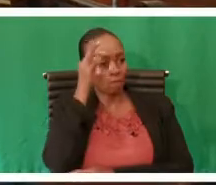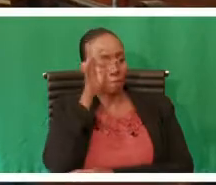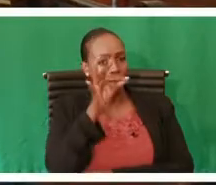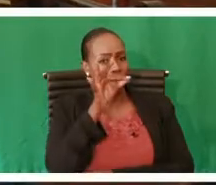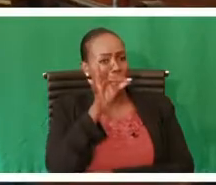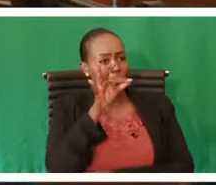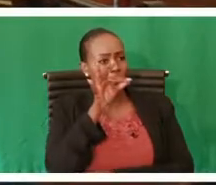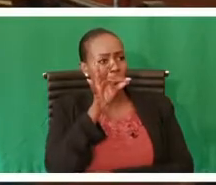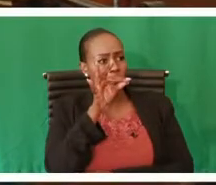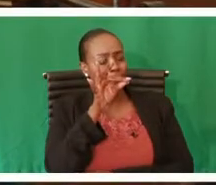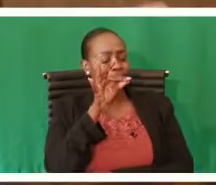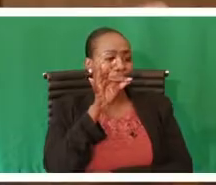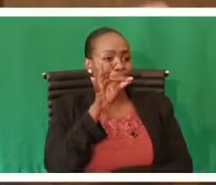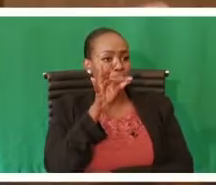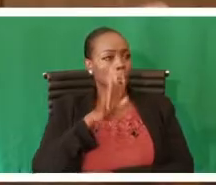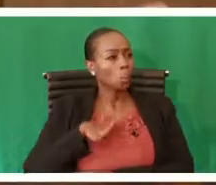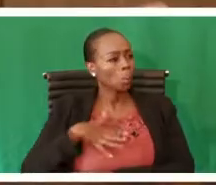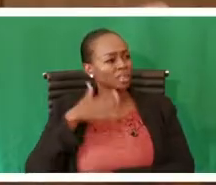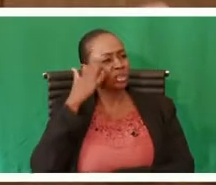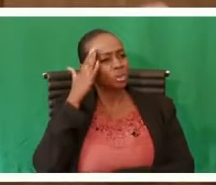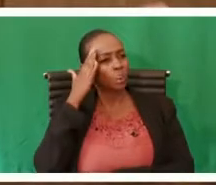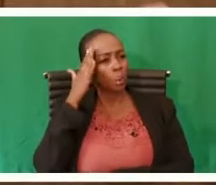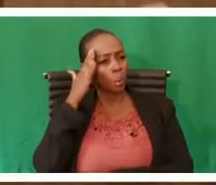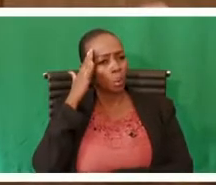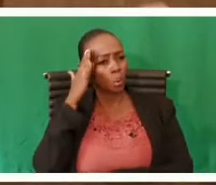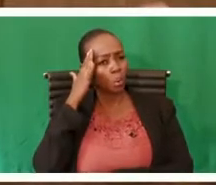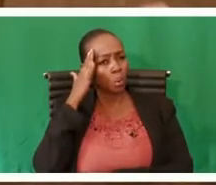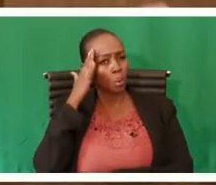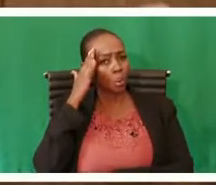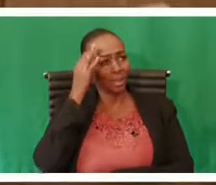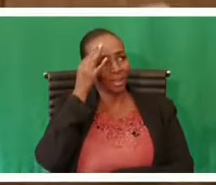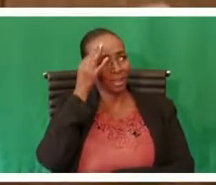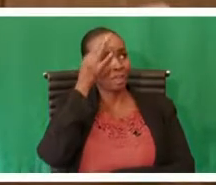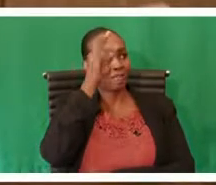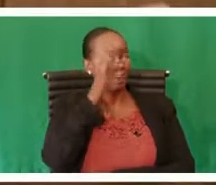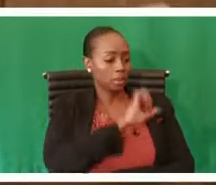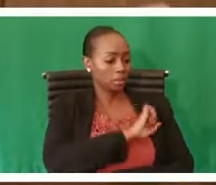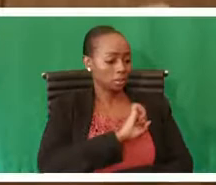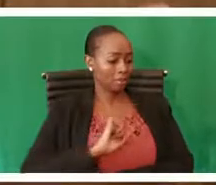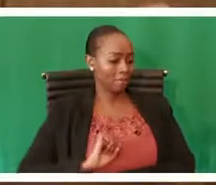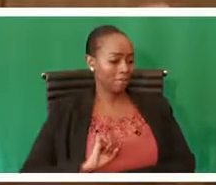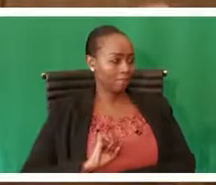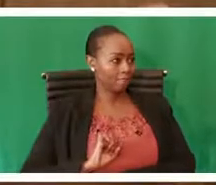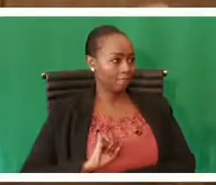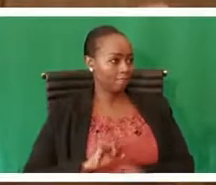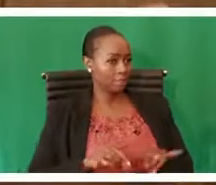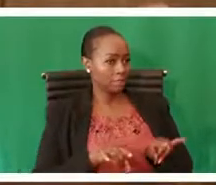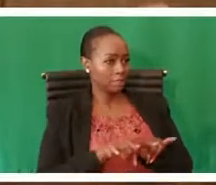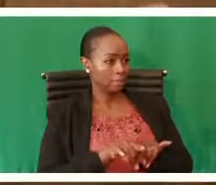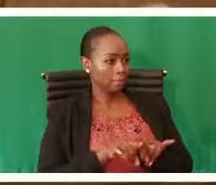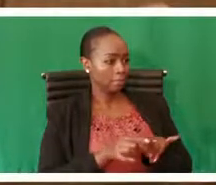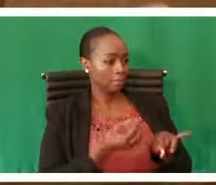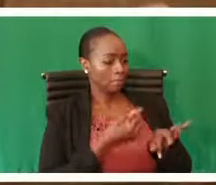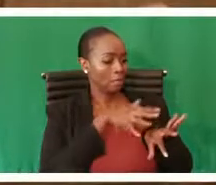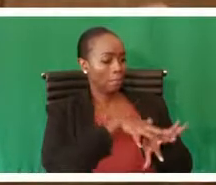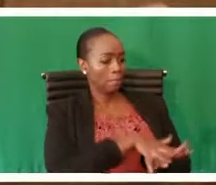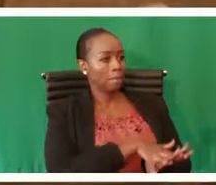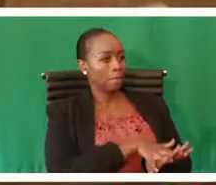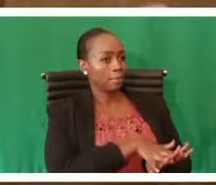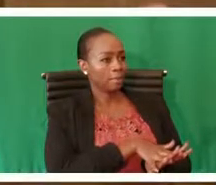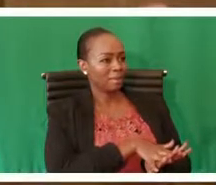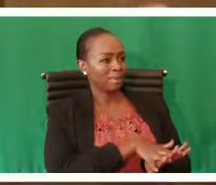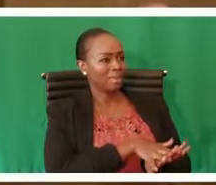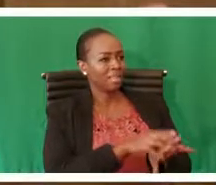how are you going to make sure that government officials implement the issues you mentioned today?